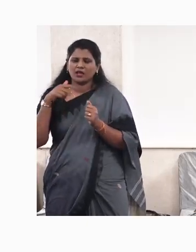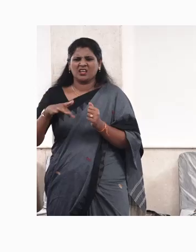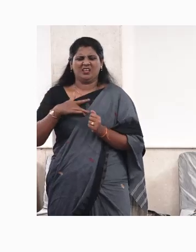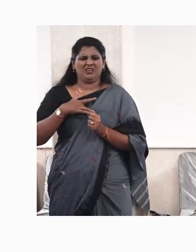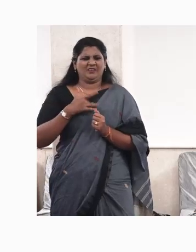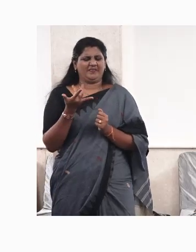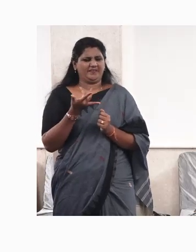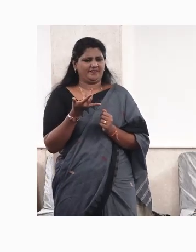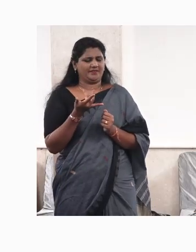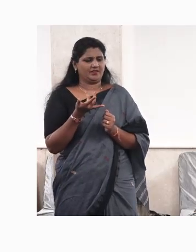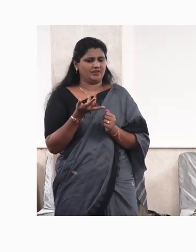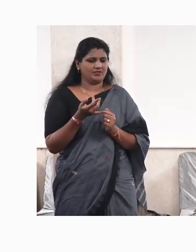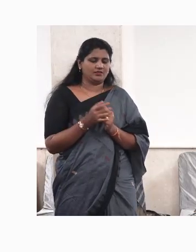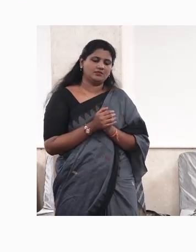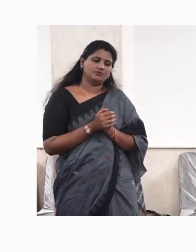that